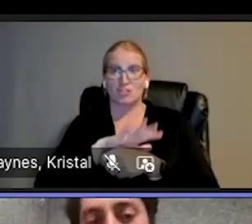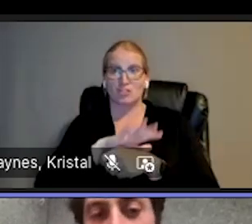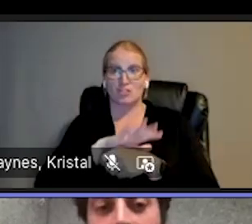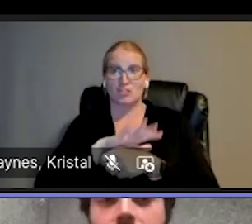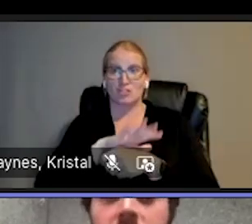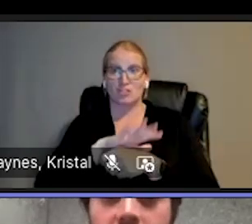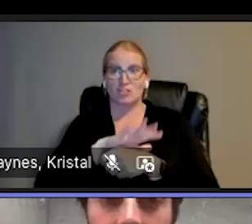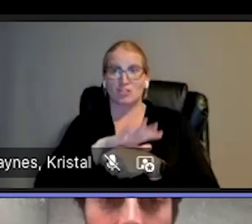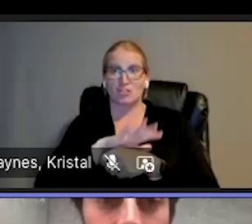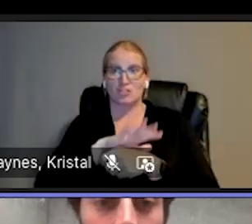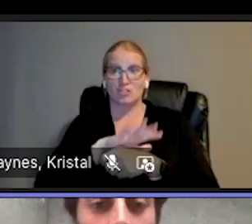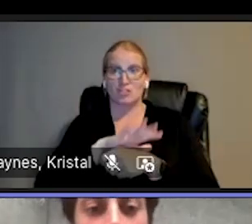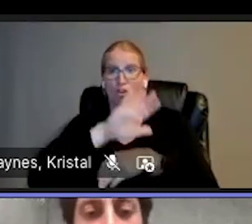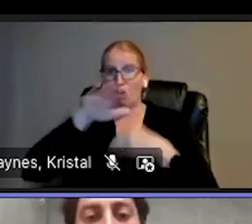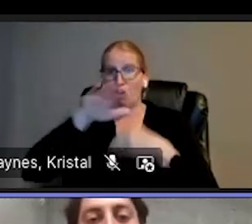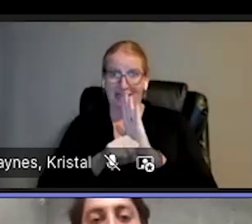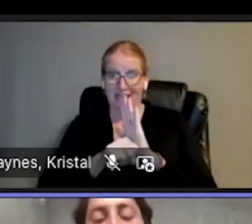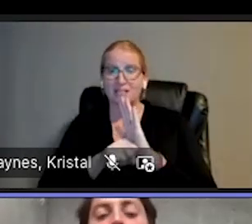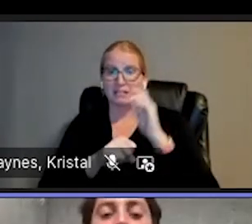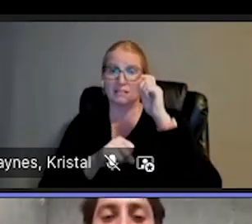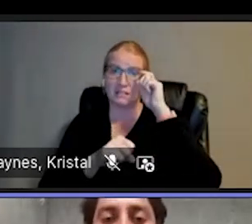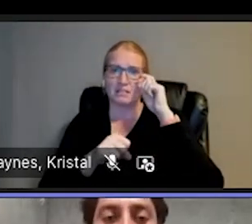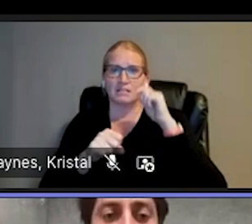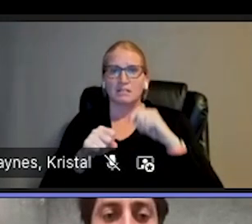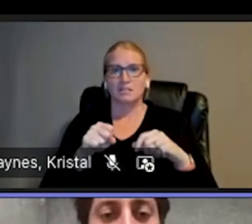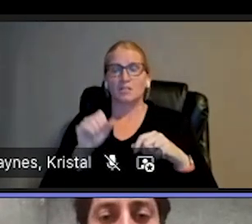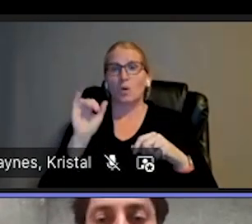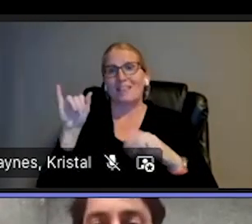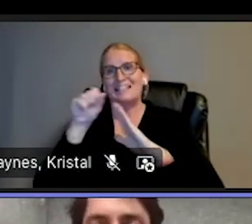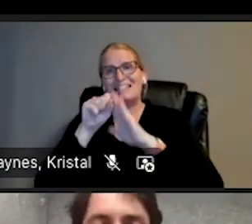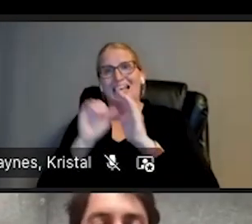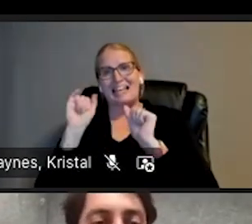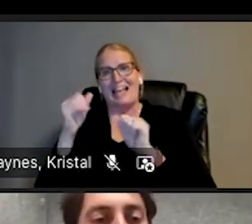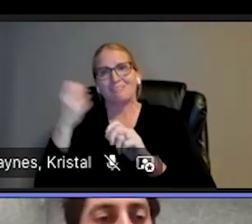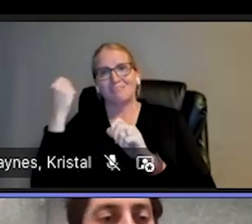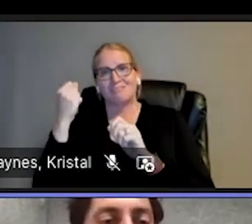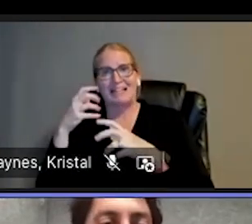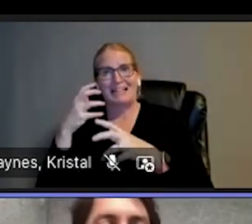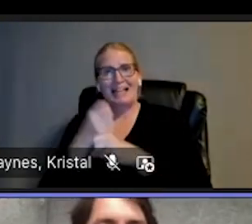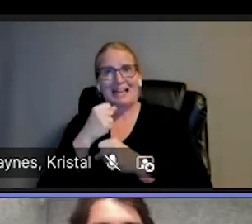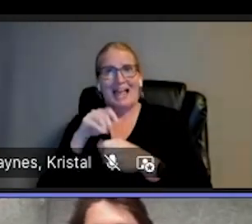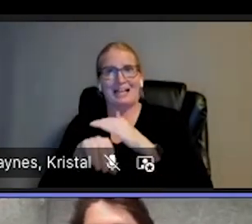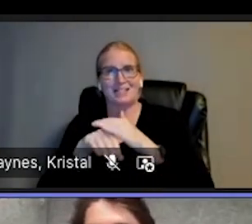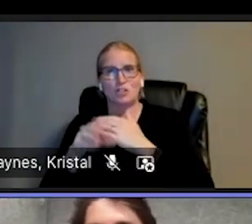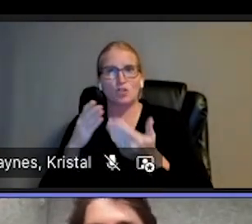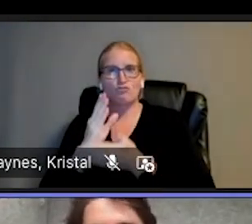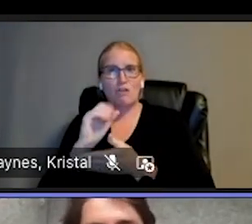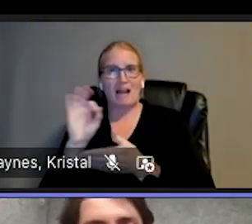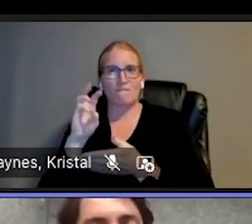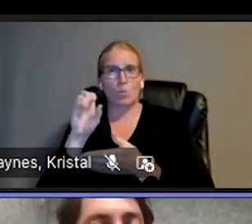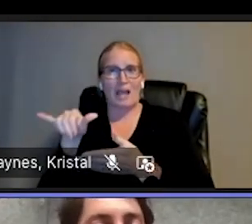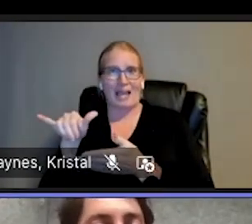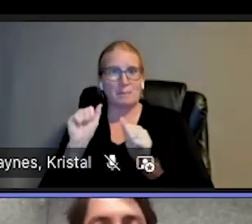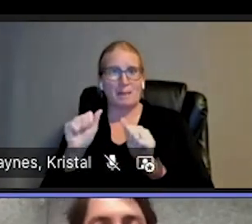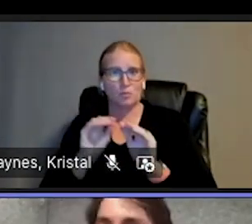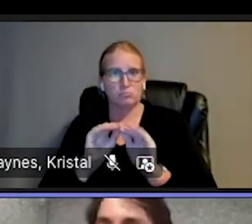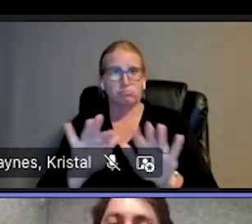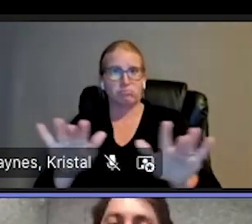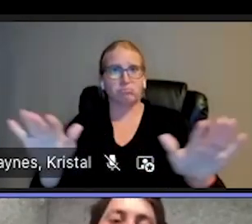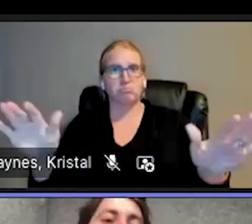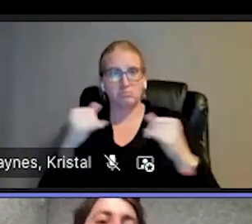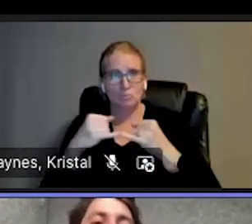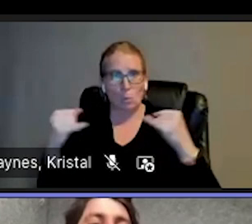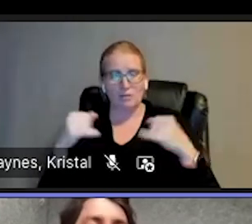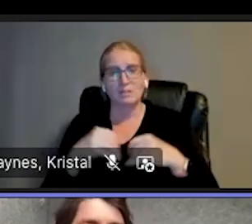control of or can leverage the right-of-way to enable broadband deployment. We know that there are training programs and good